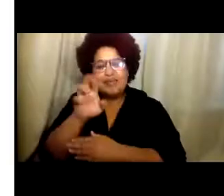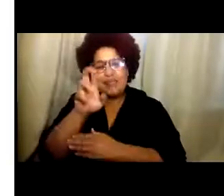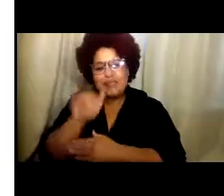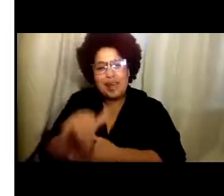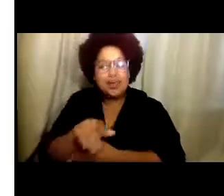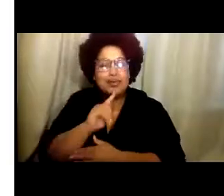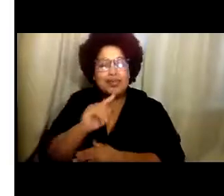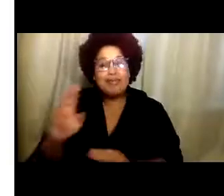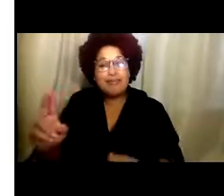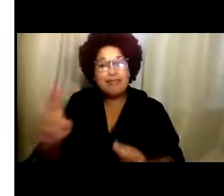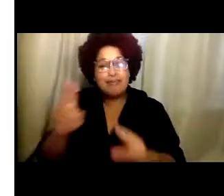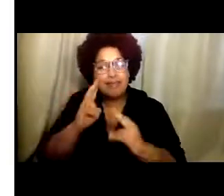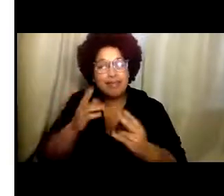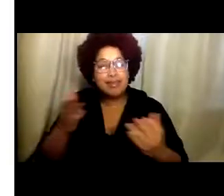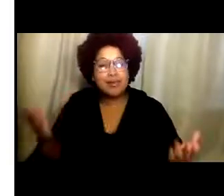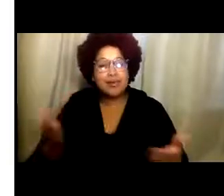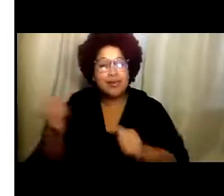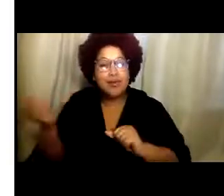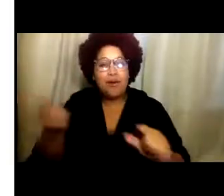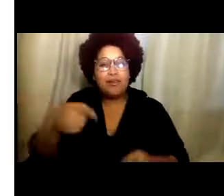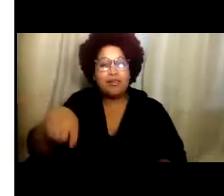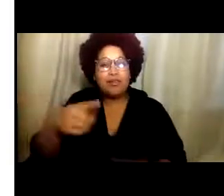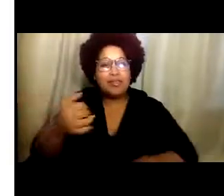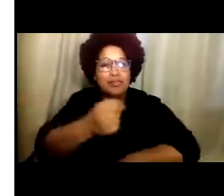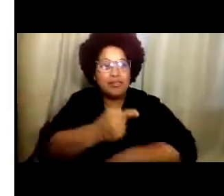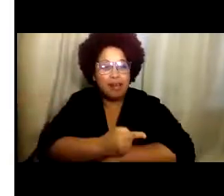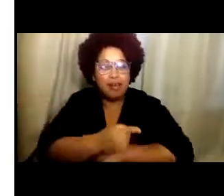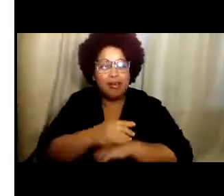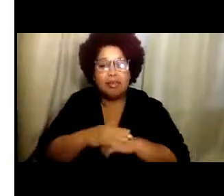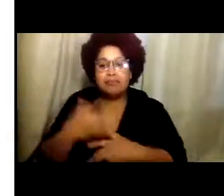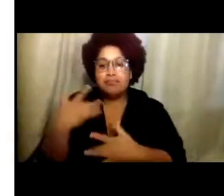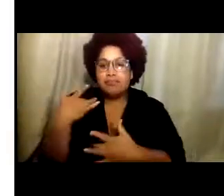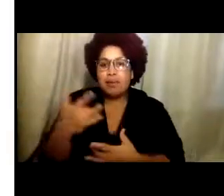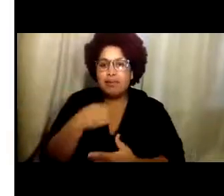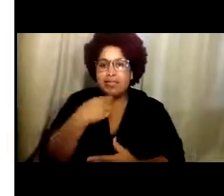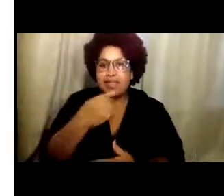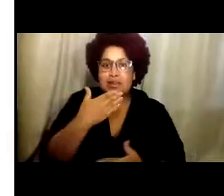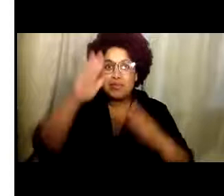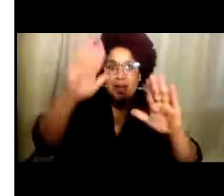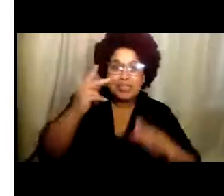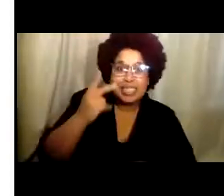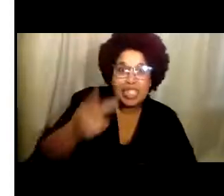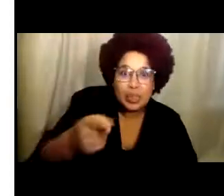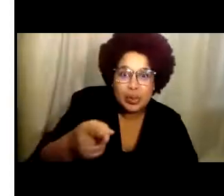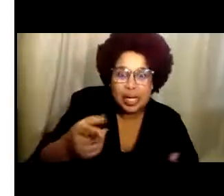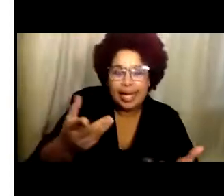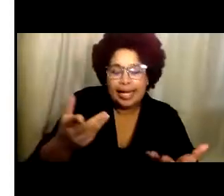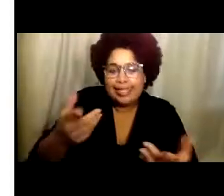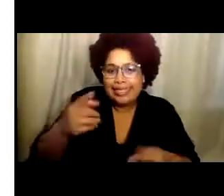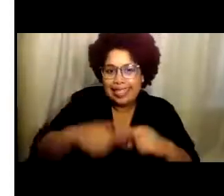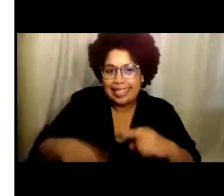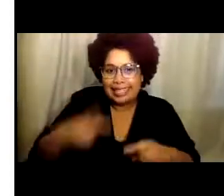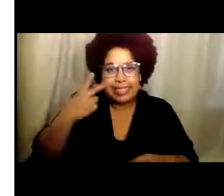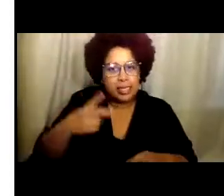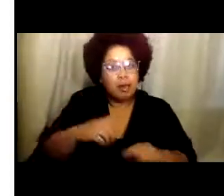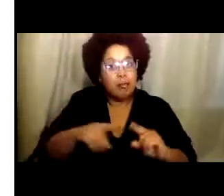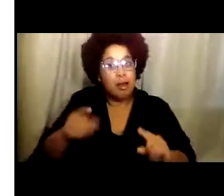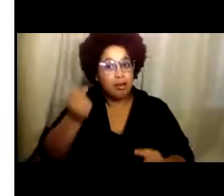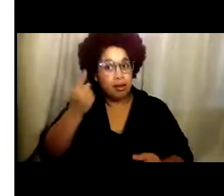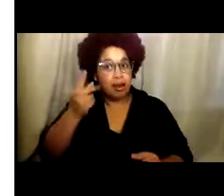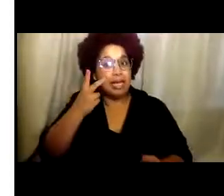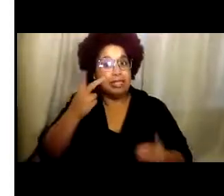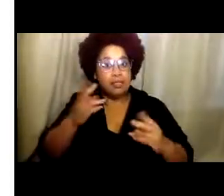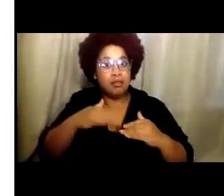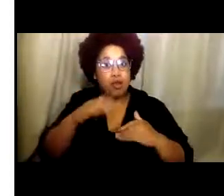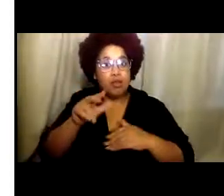with you all today. Normally I would say it's great to see you, but I can't see you, but I can see that there are